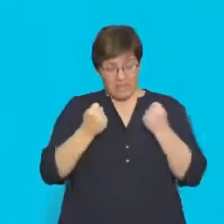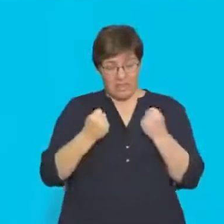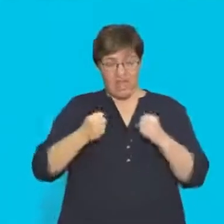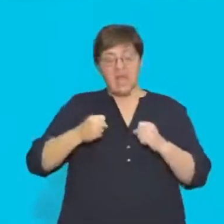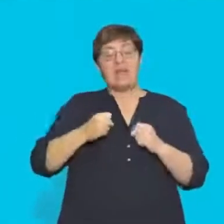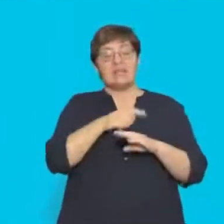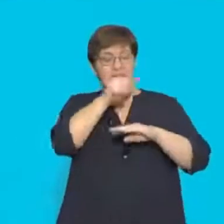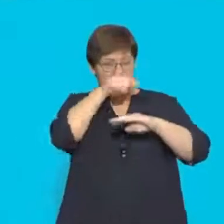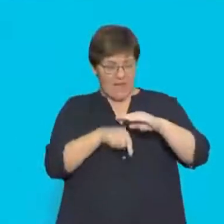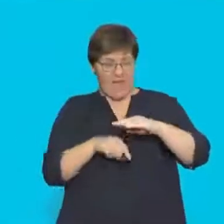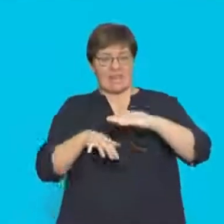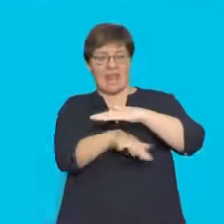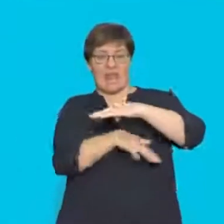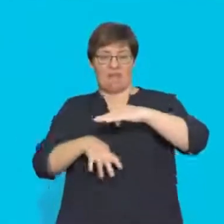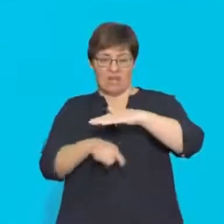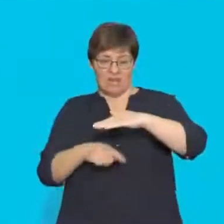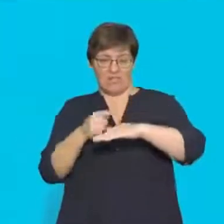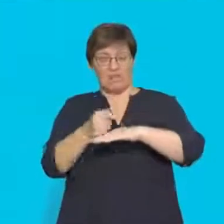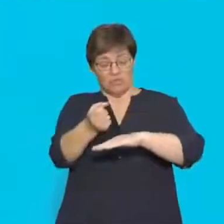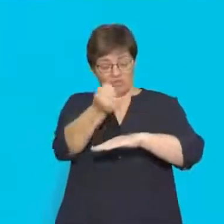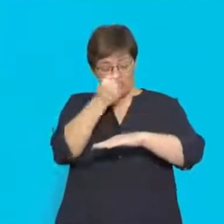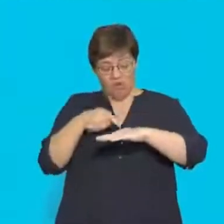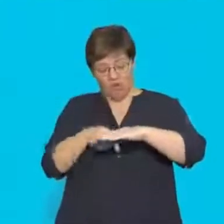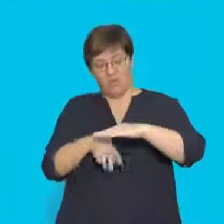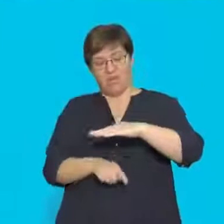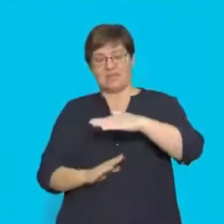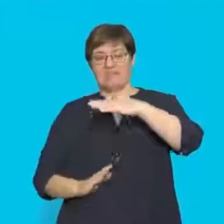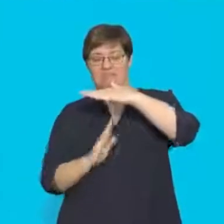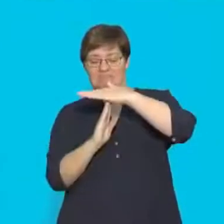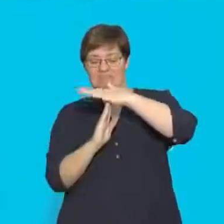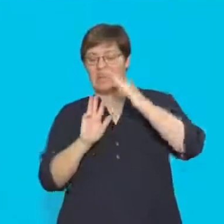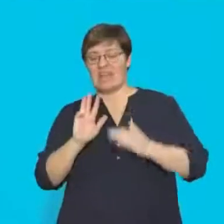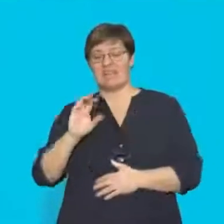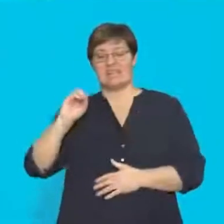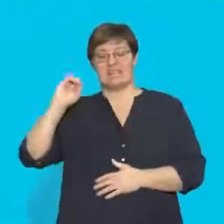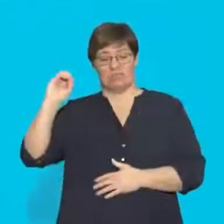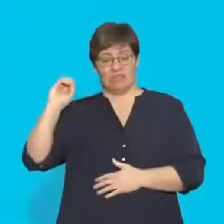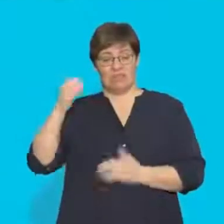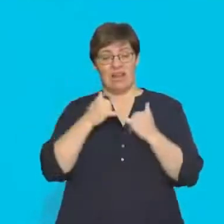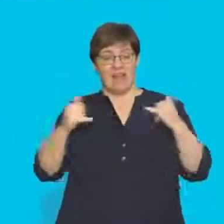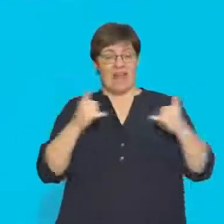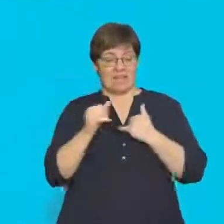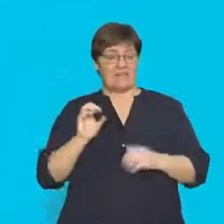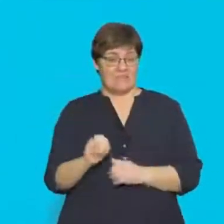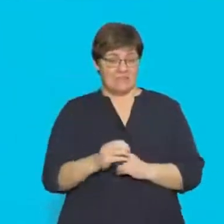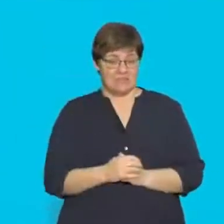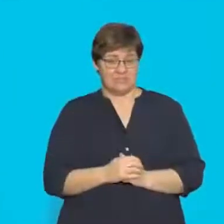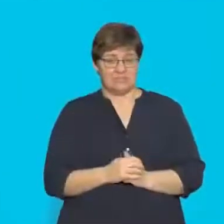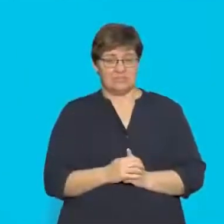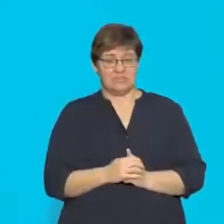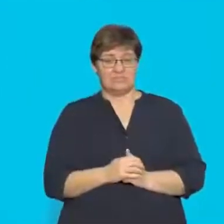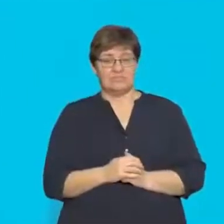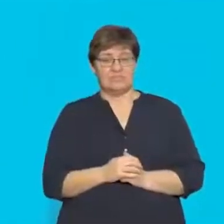by area, and that area is at 90 degrees to the field lines that are coming through